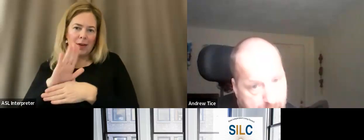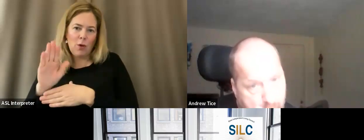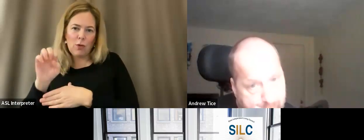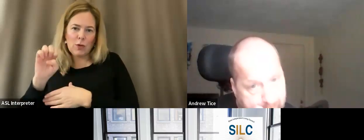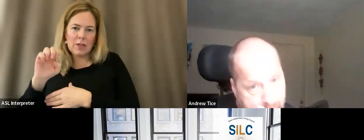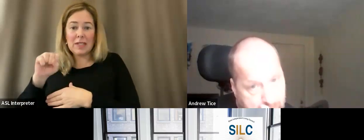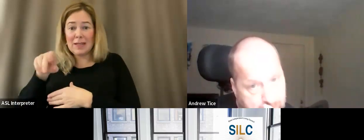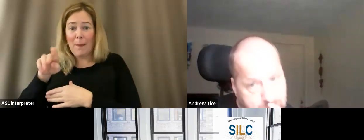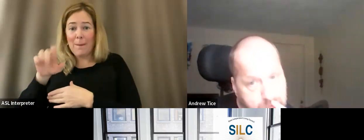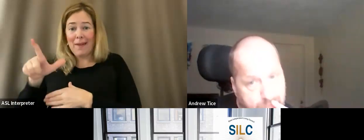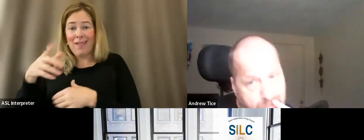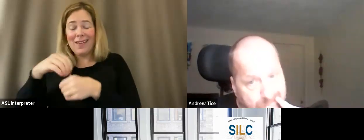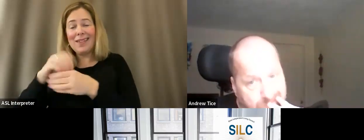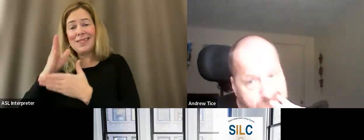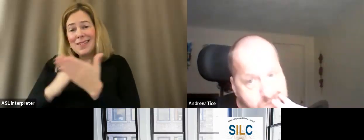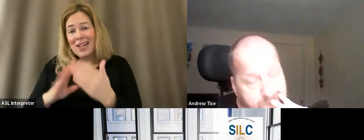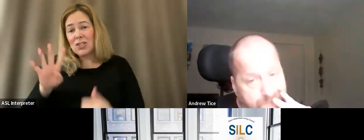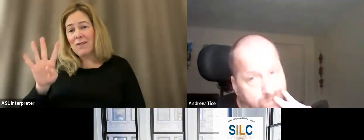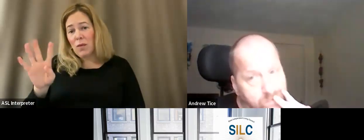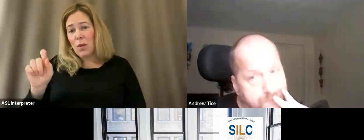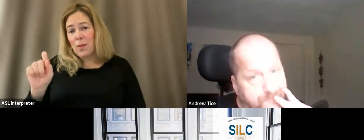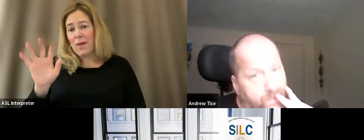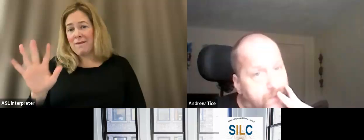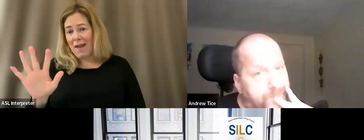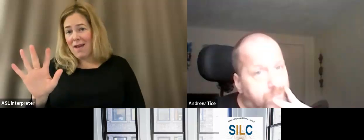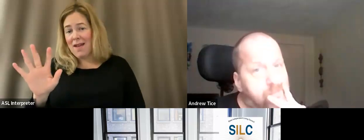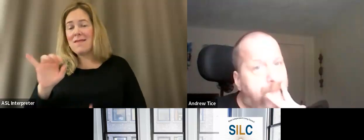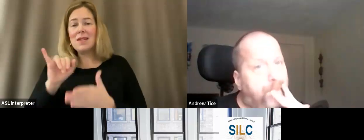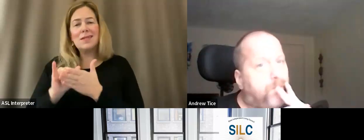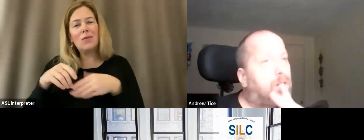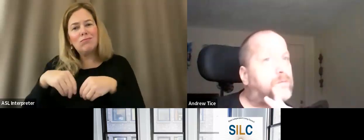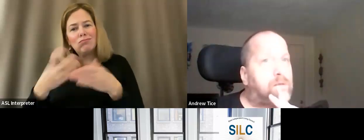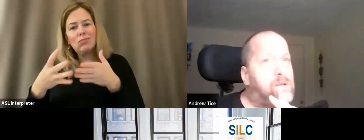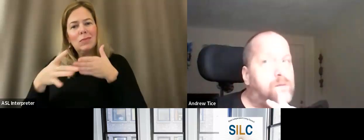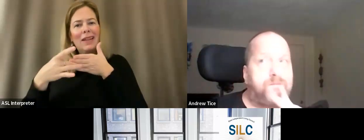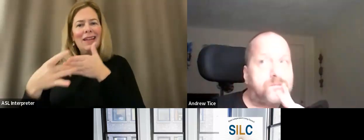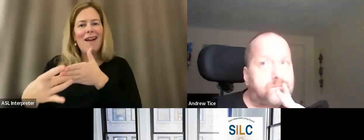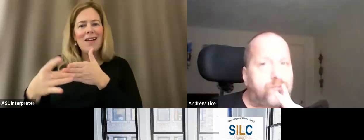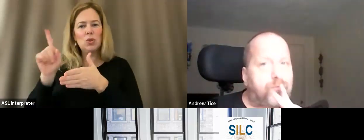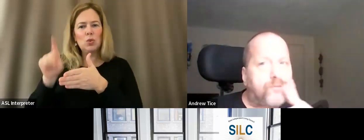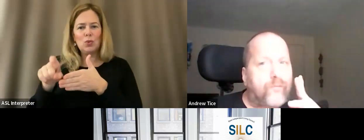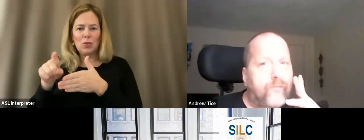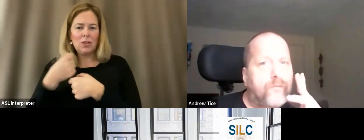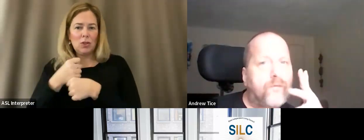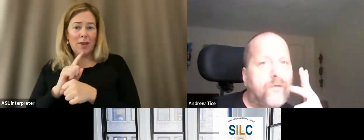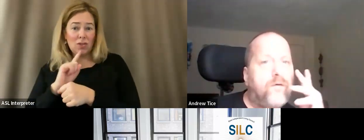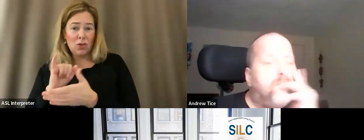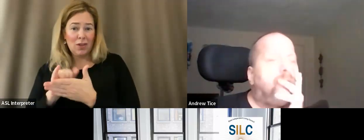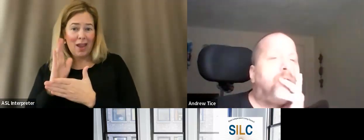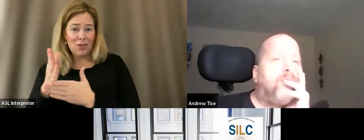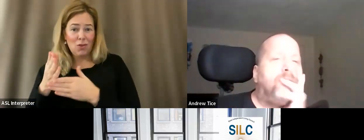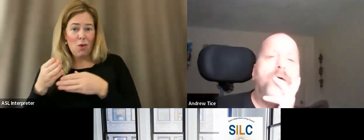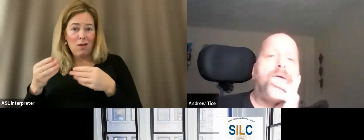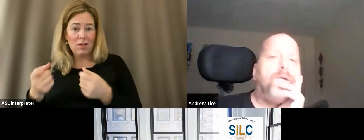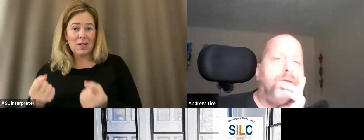4.5. So it gives you that guidance that you need to make sure that you're spending those